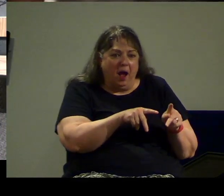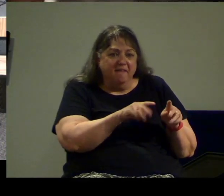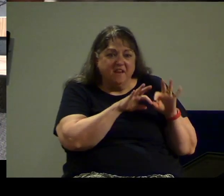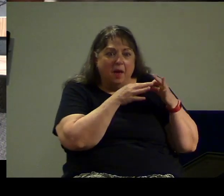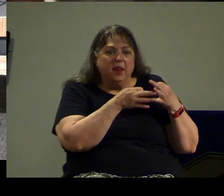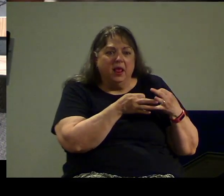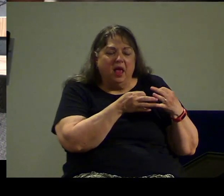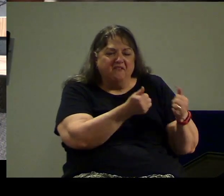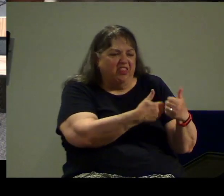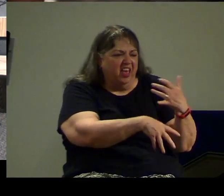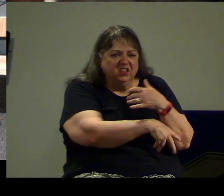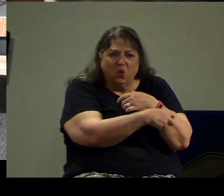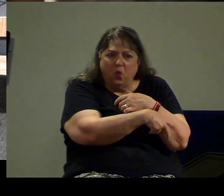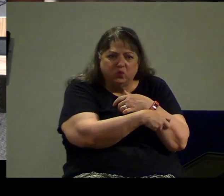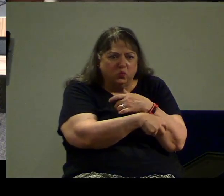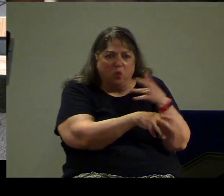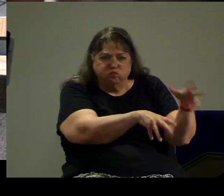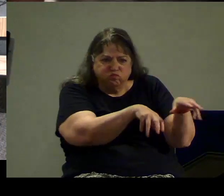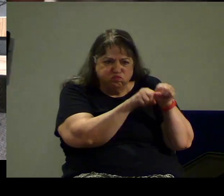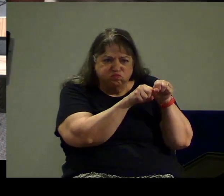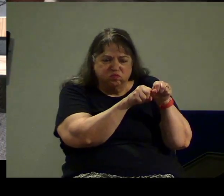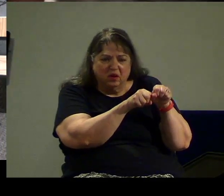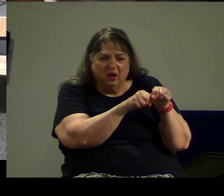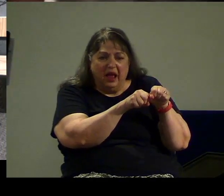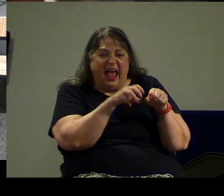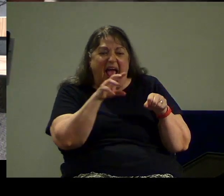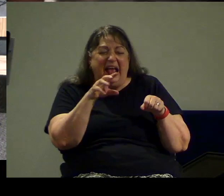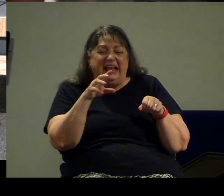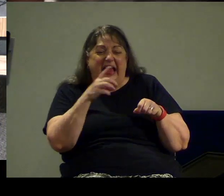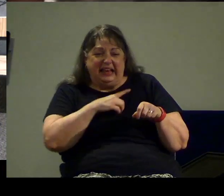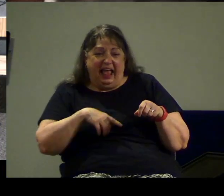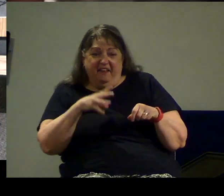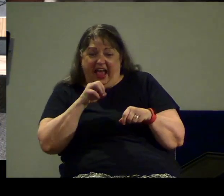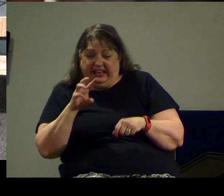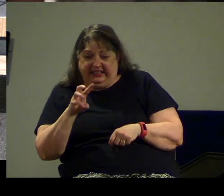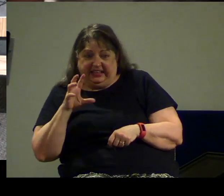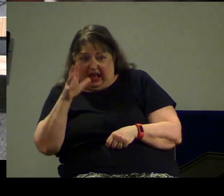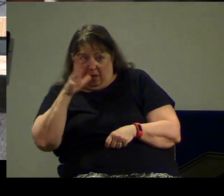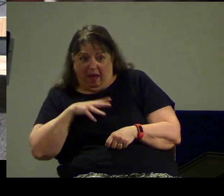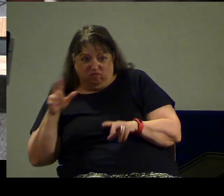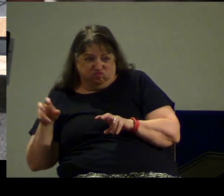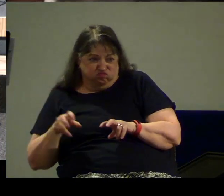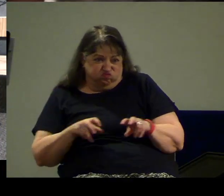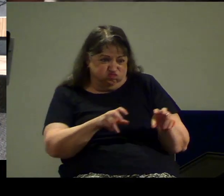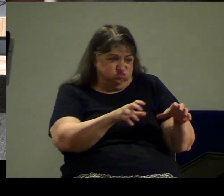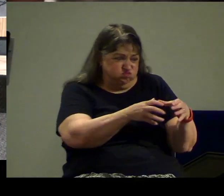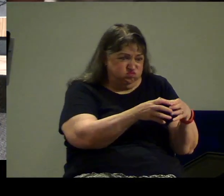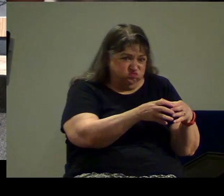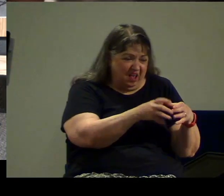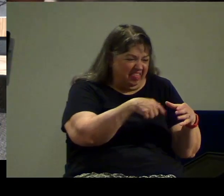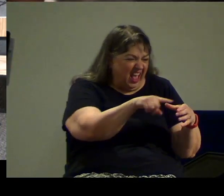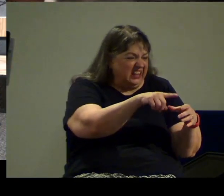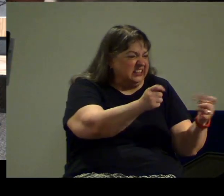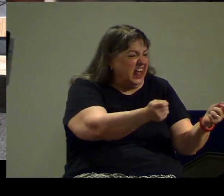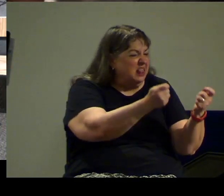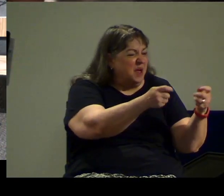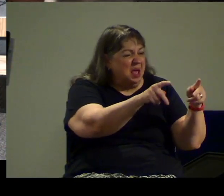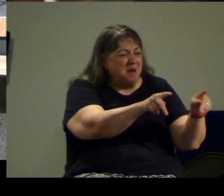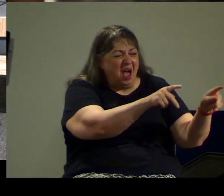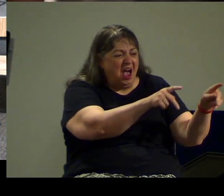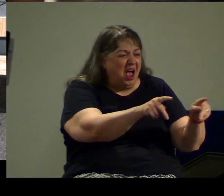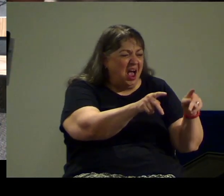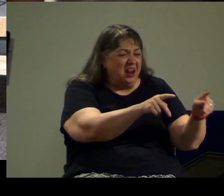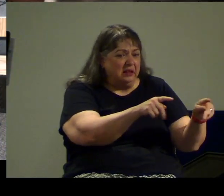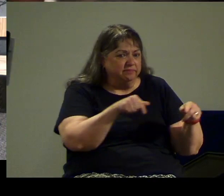went, and they overcame. They came to the camp, and they were all celebrating in the camp. And David and his men went into the camp,